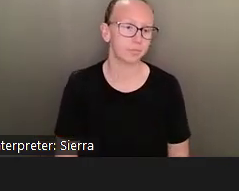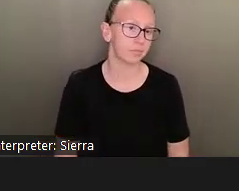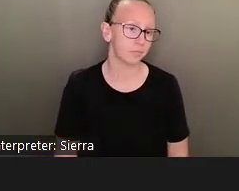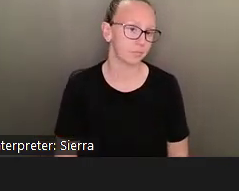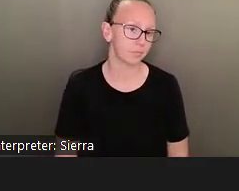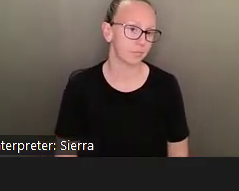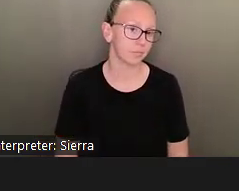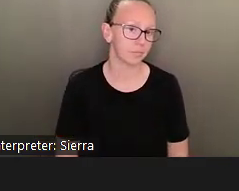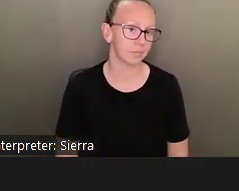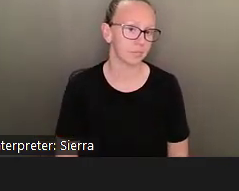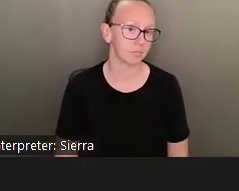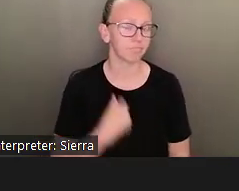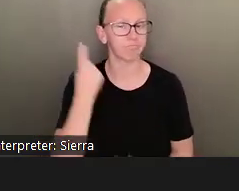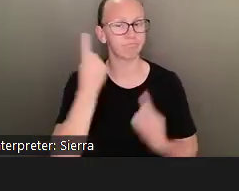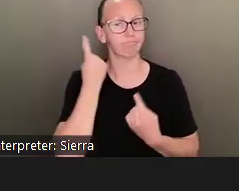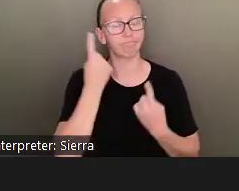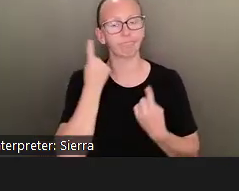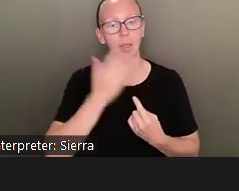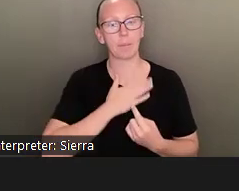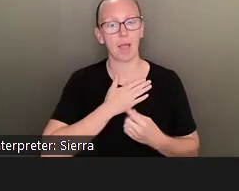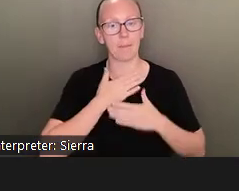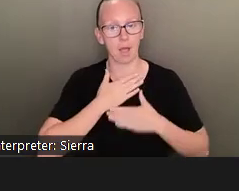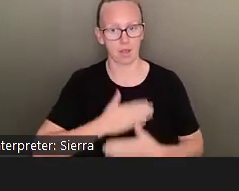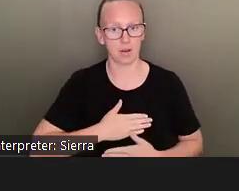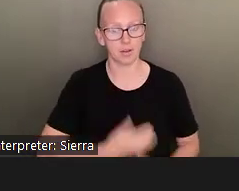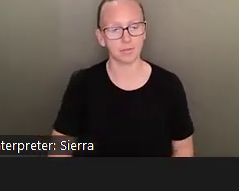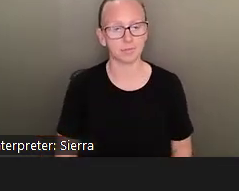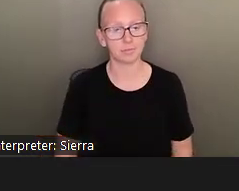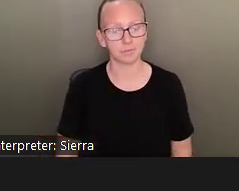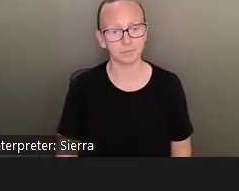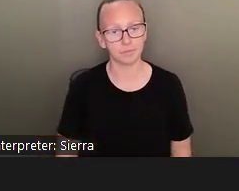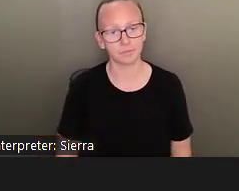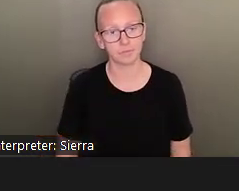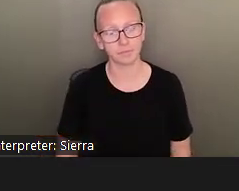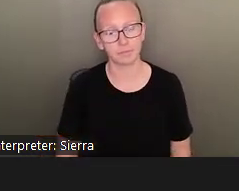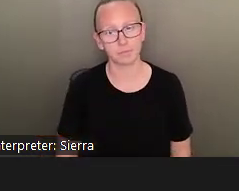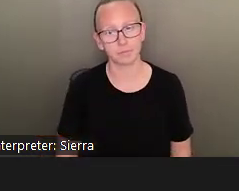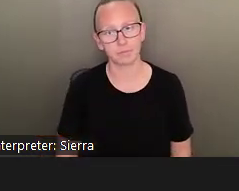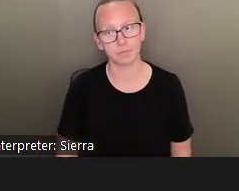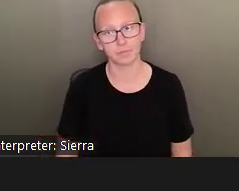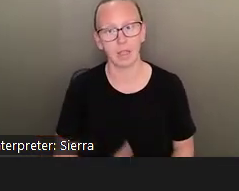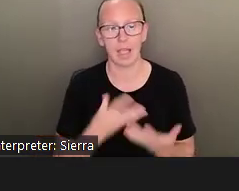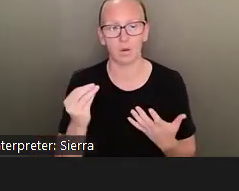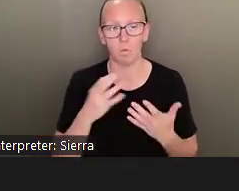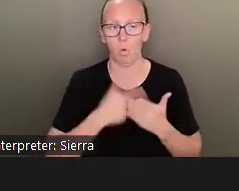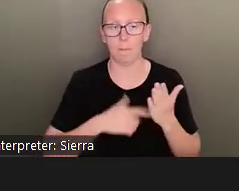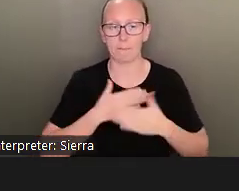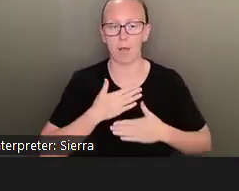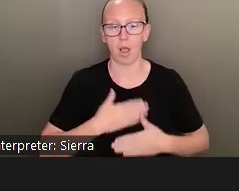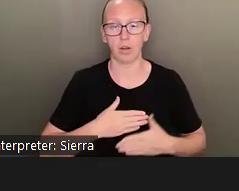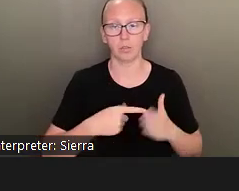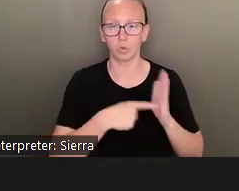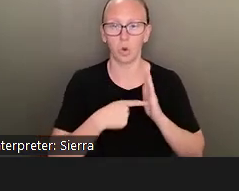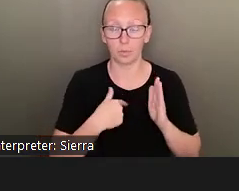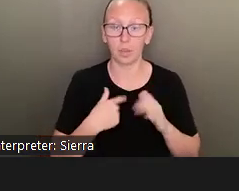And I thought about my own body and what it began to tell me. So over the last few years, my body has